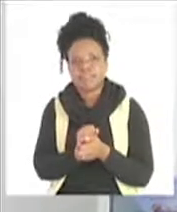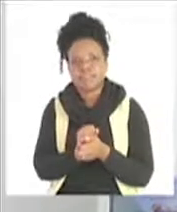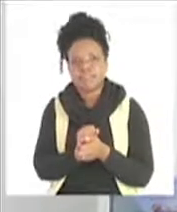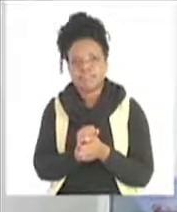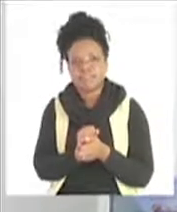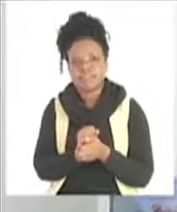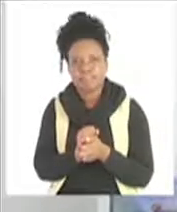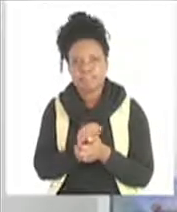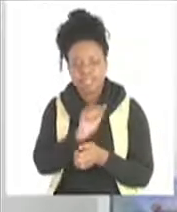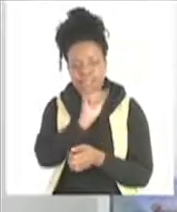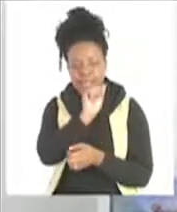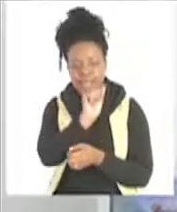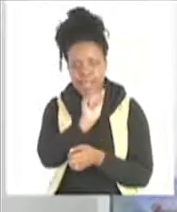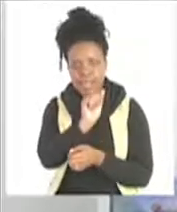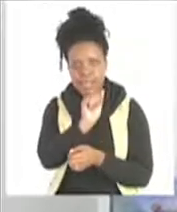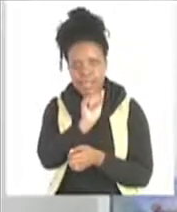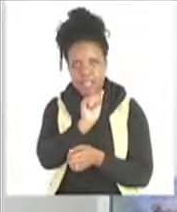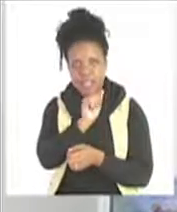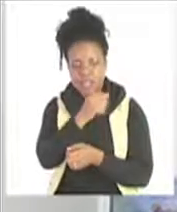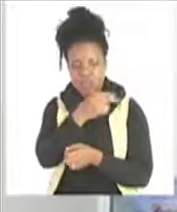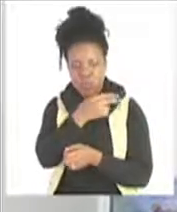say equals